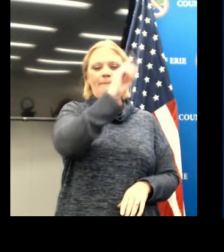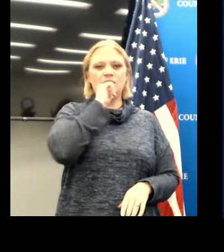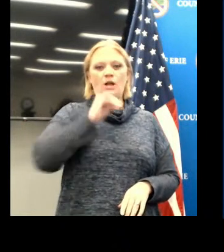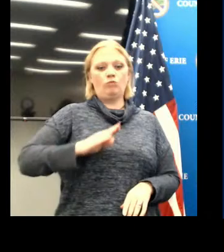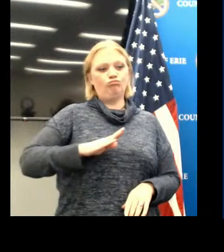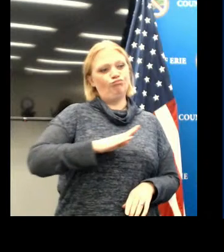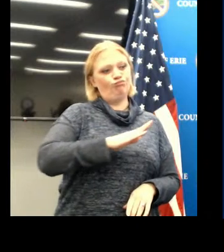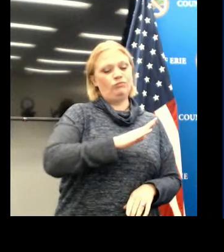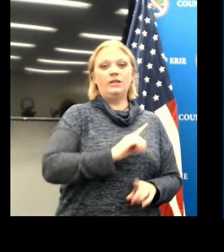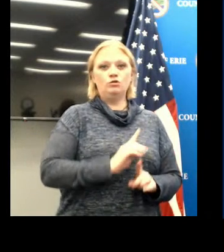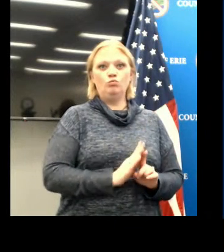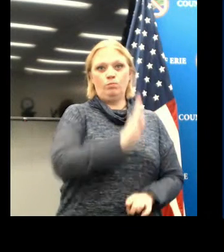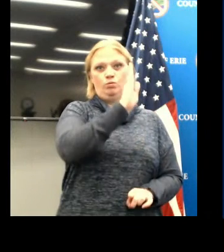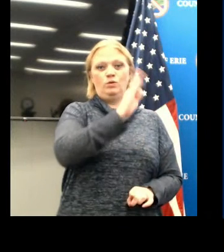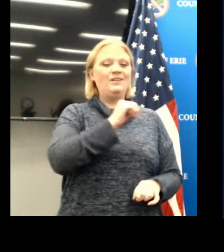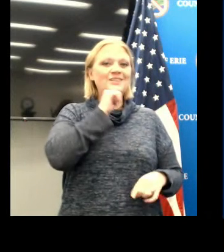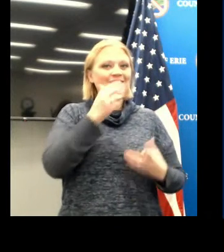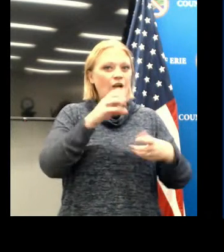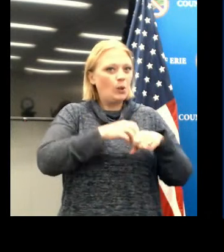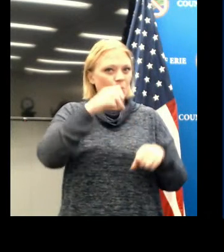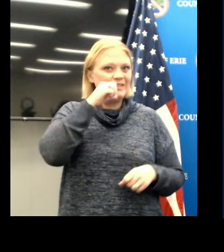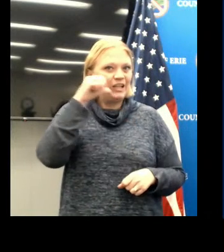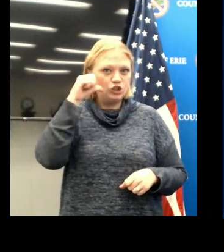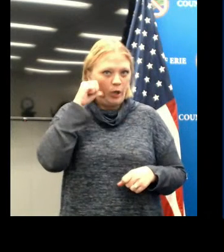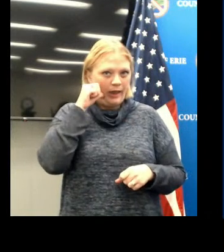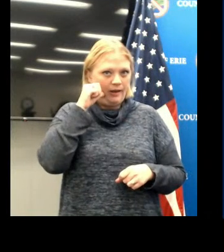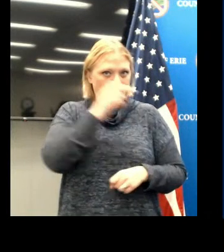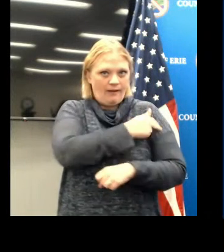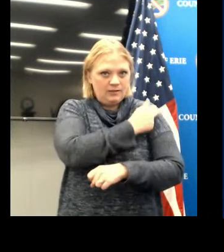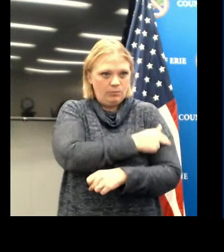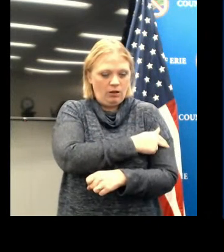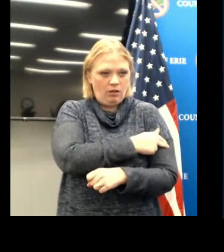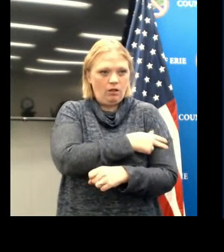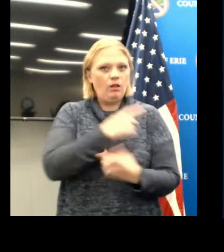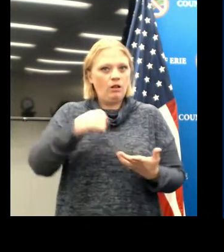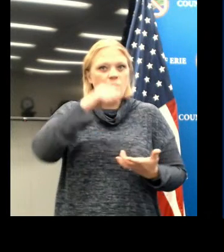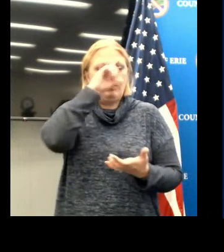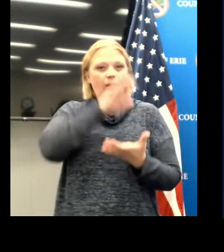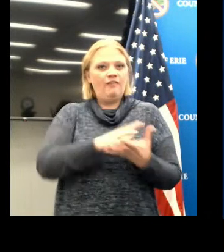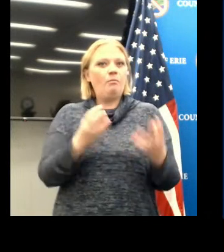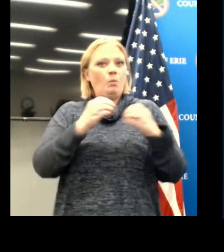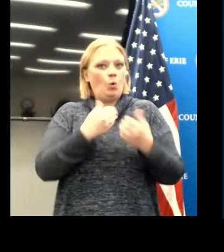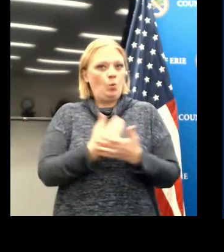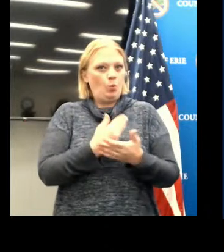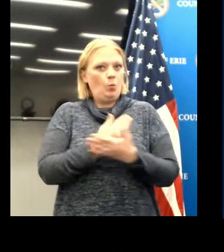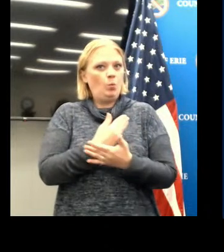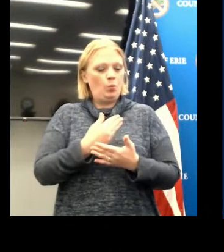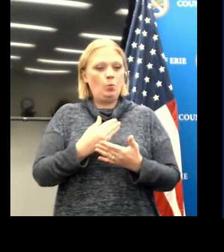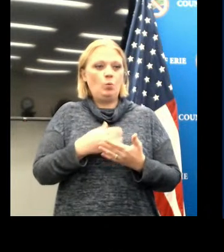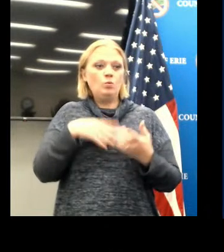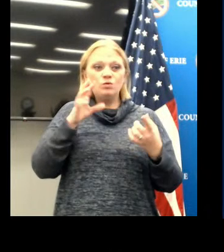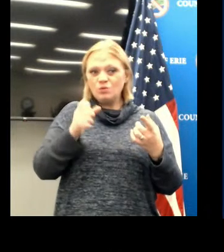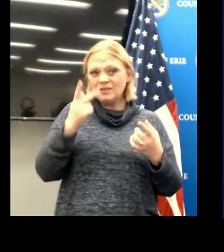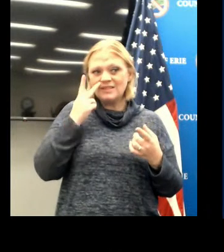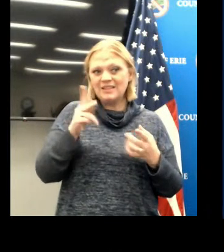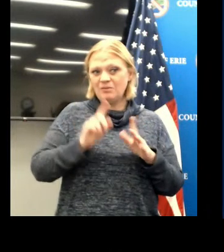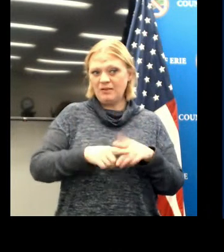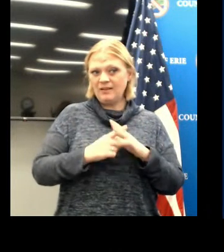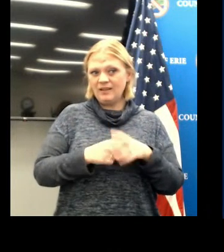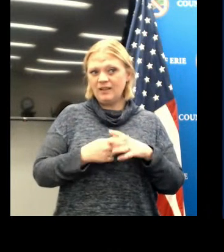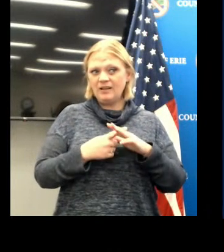And this does not include yesterday's hospitalizations, in which we believe there were newer hospitalizations as well. So you see the beginning dating back